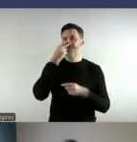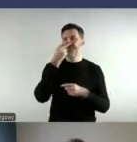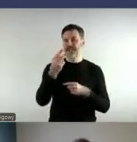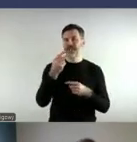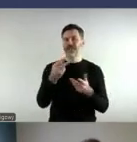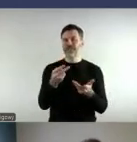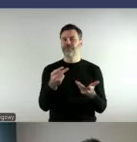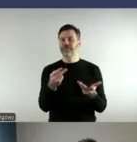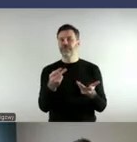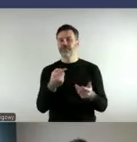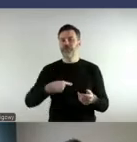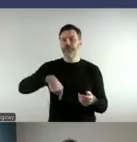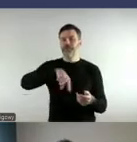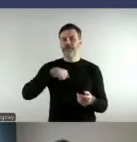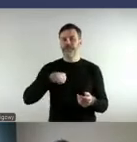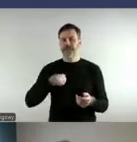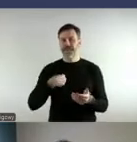with